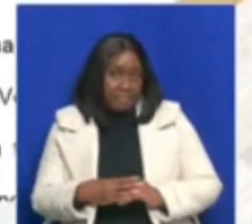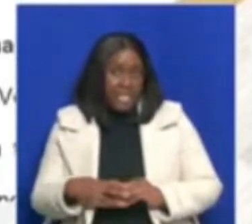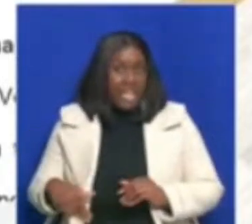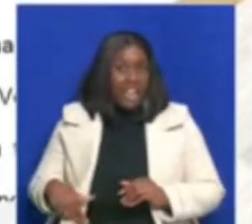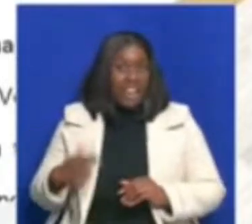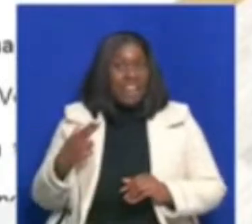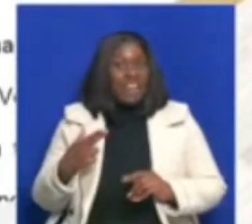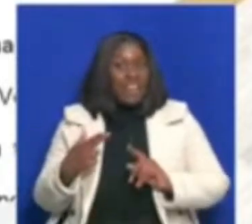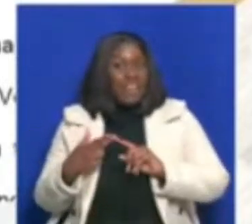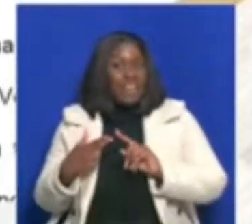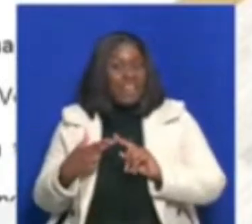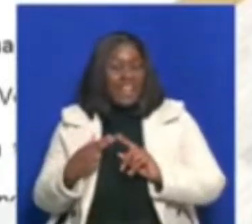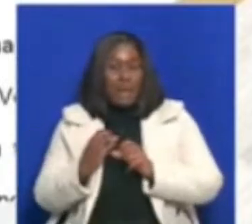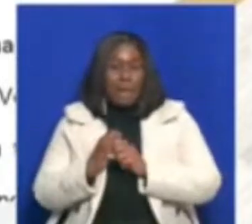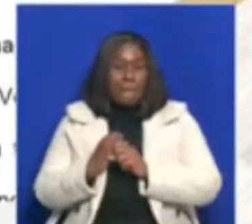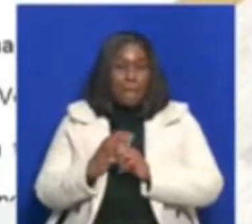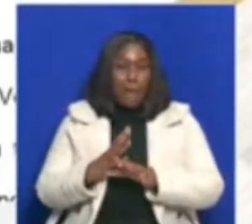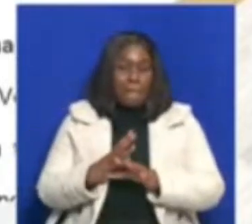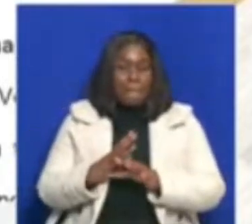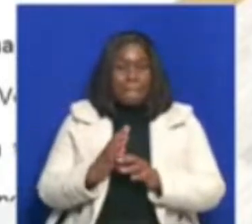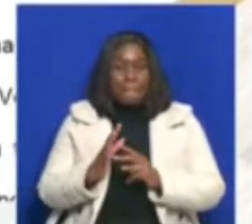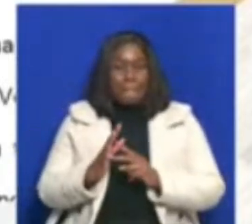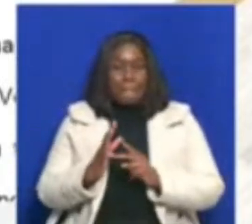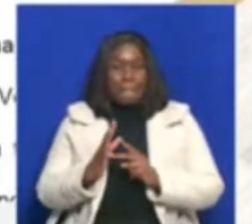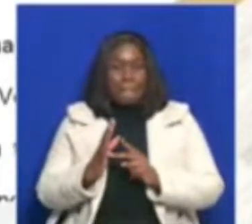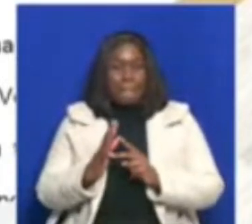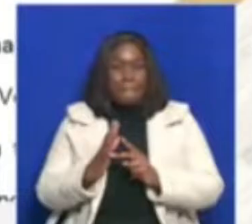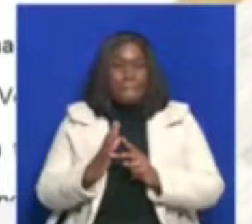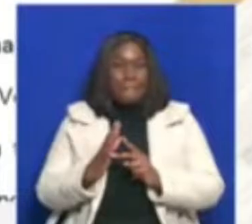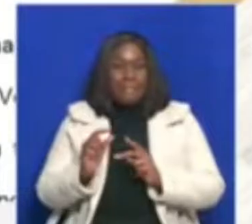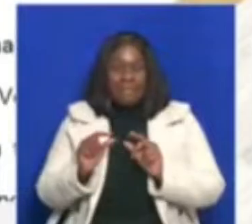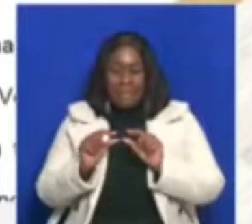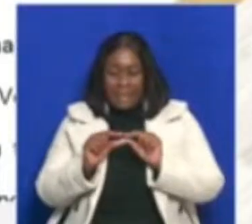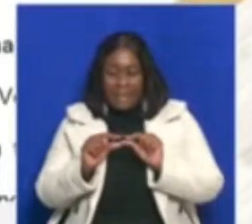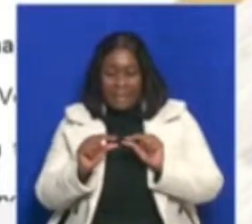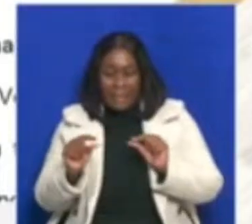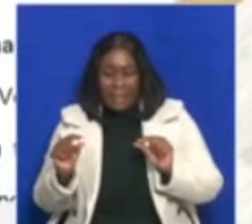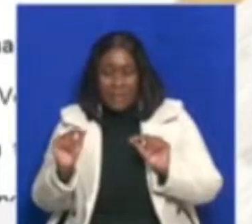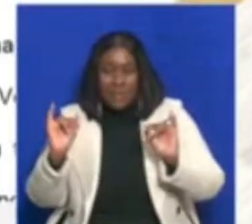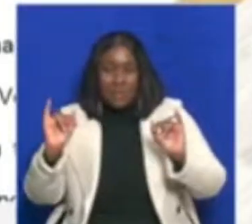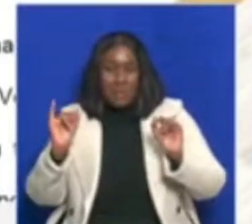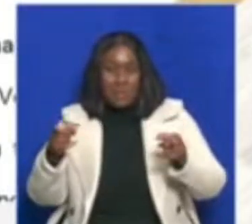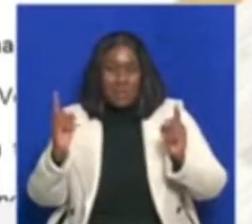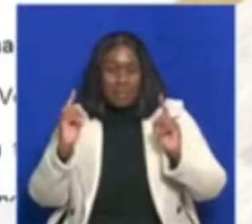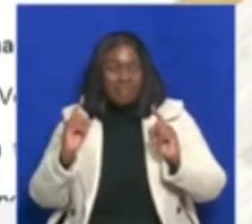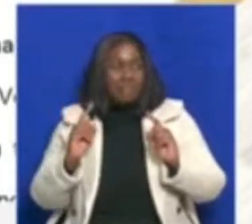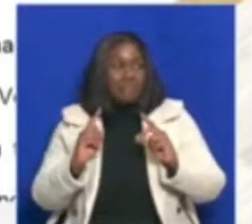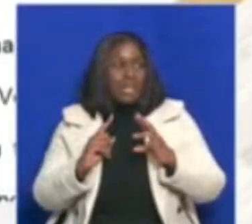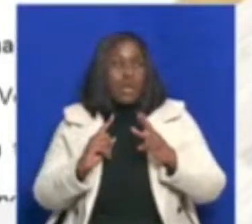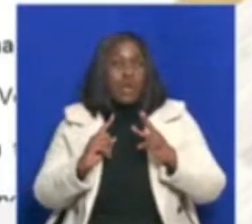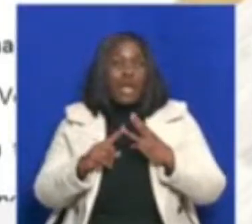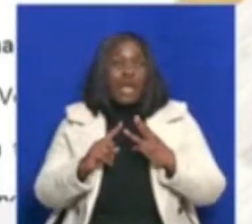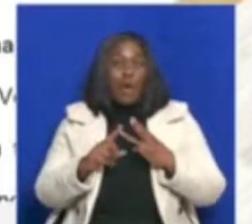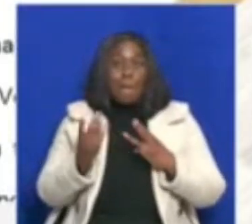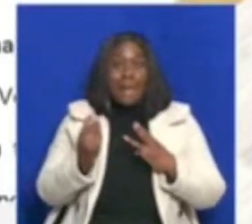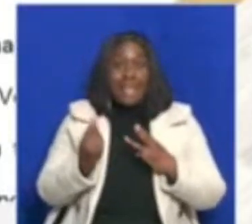explosives, components to manufacture explosives, or money has been found at any of the